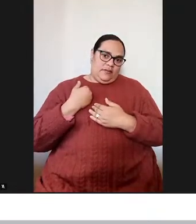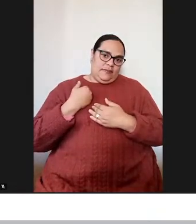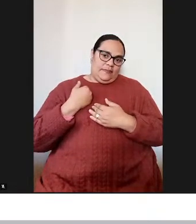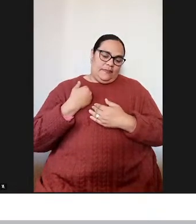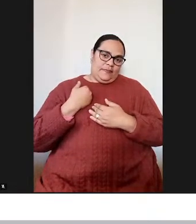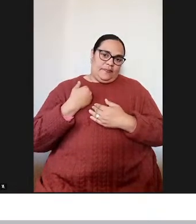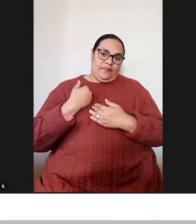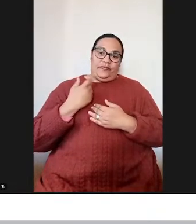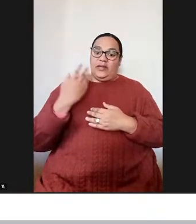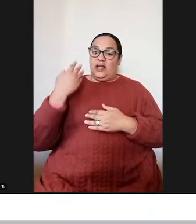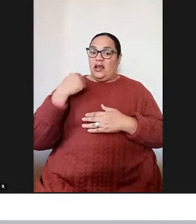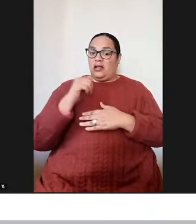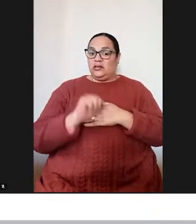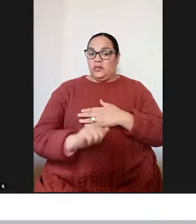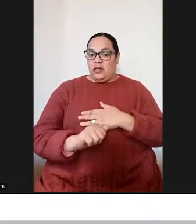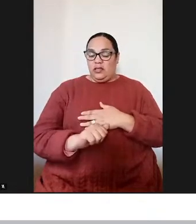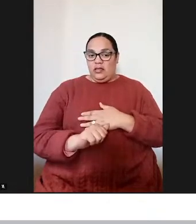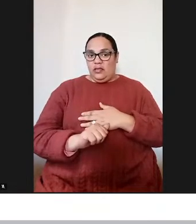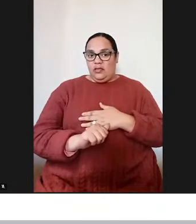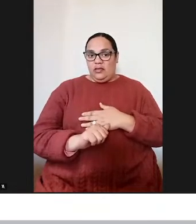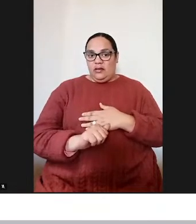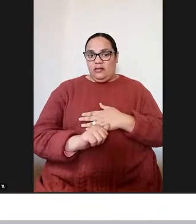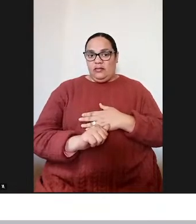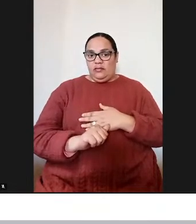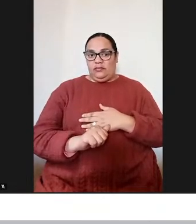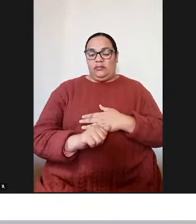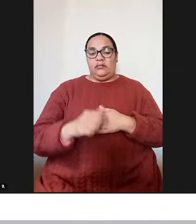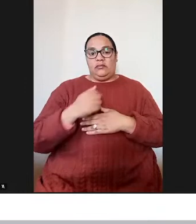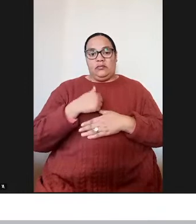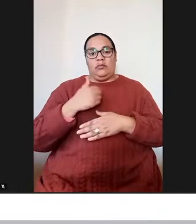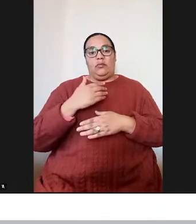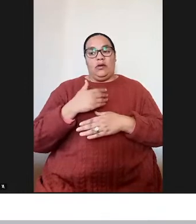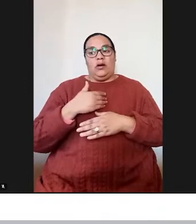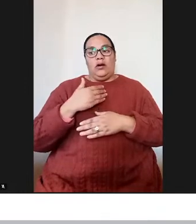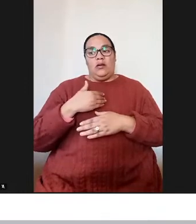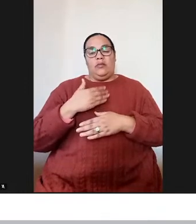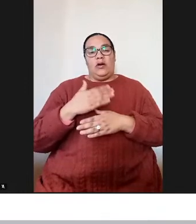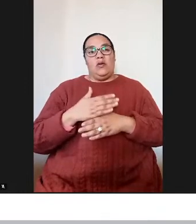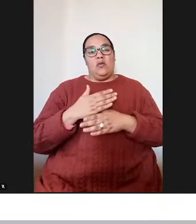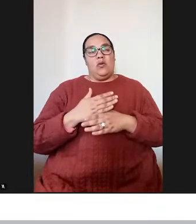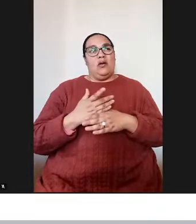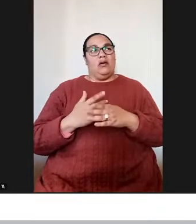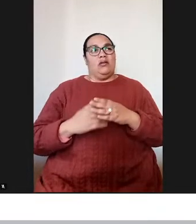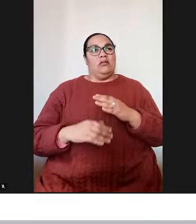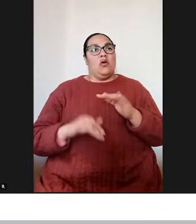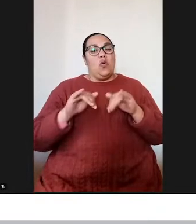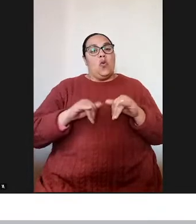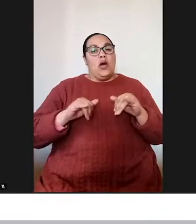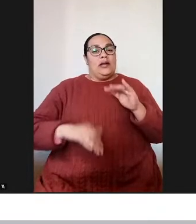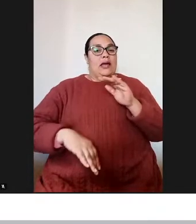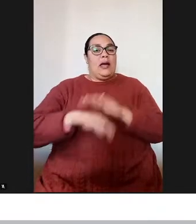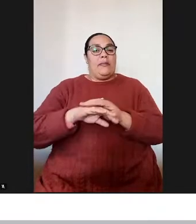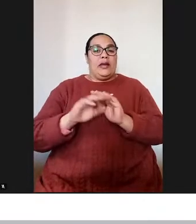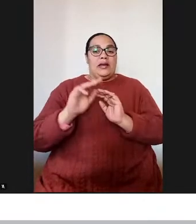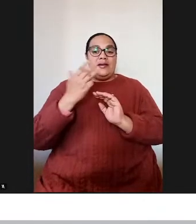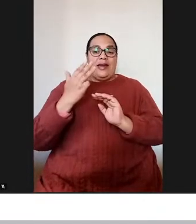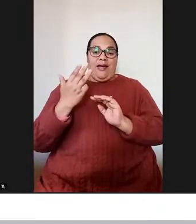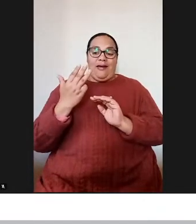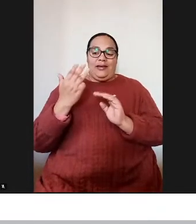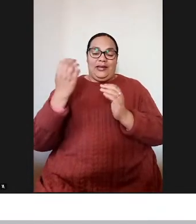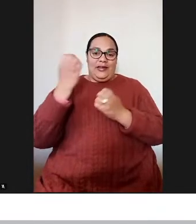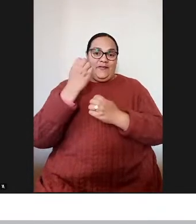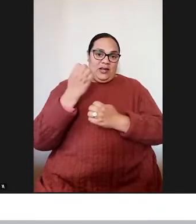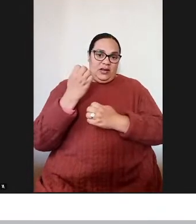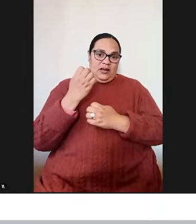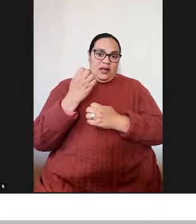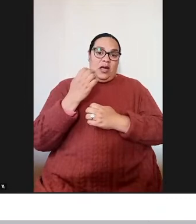Last month, I worked up until 9 in the evening. And